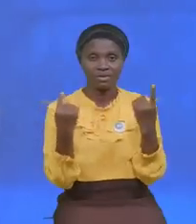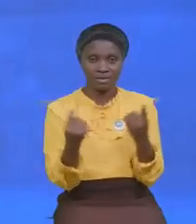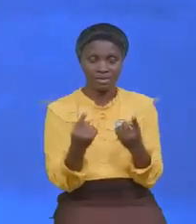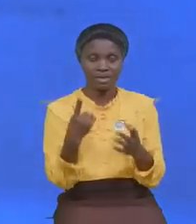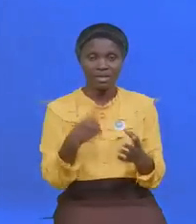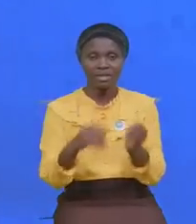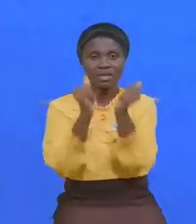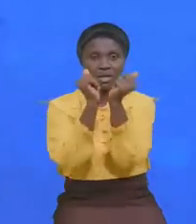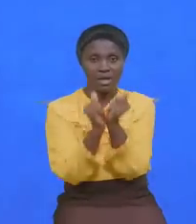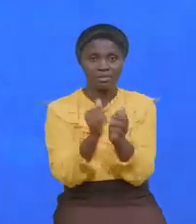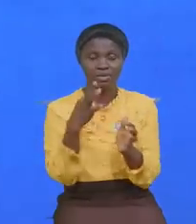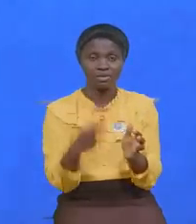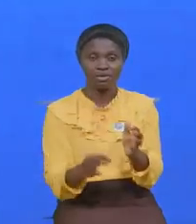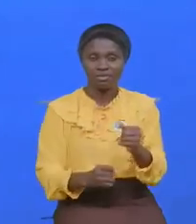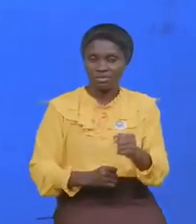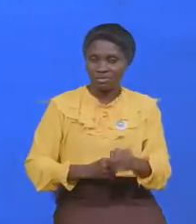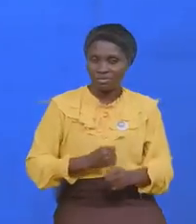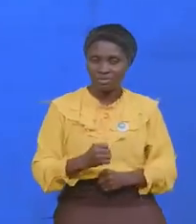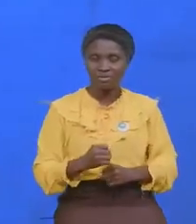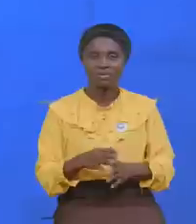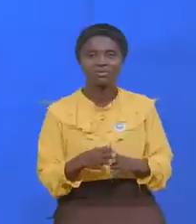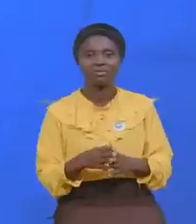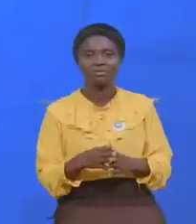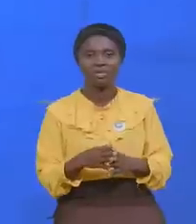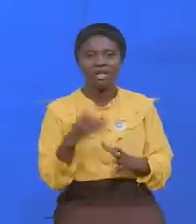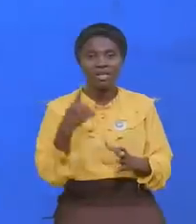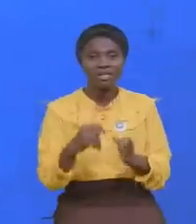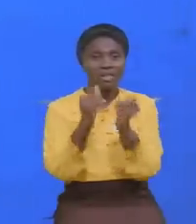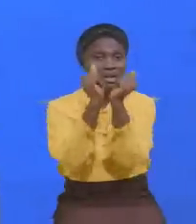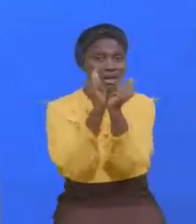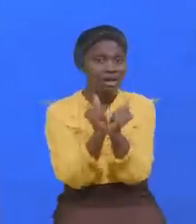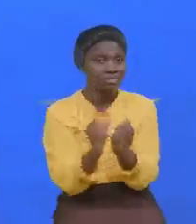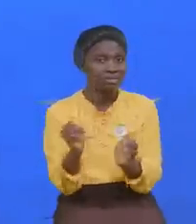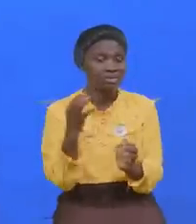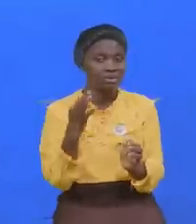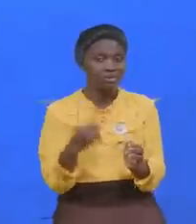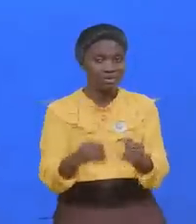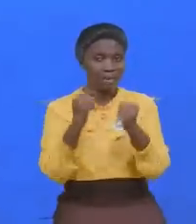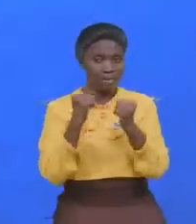captive of suffering, the captives of the powers that be.